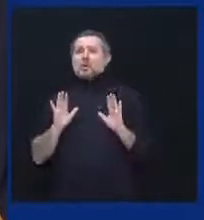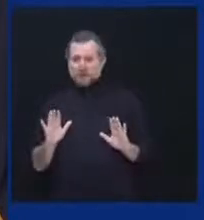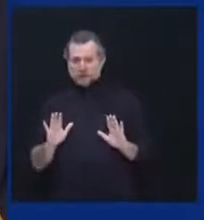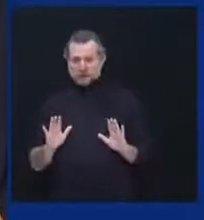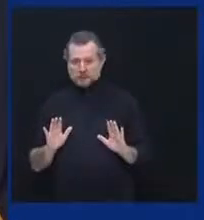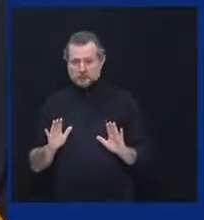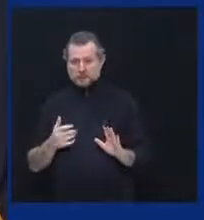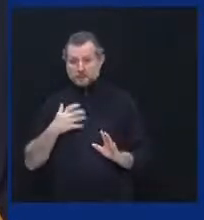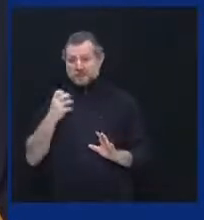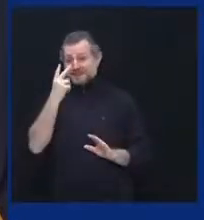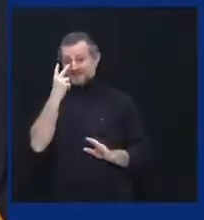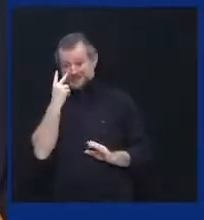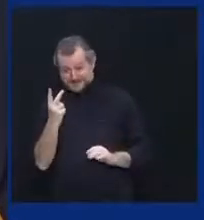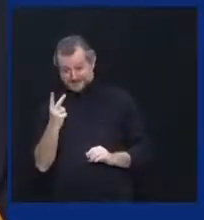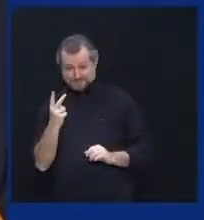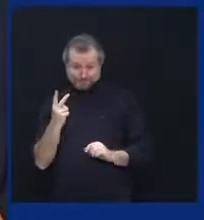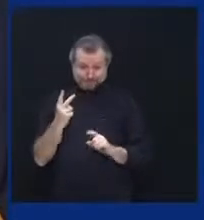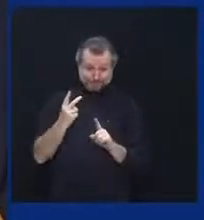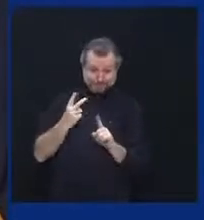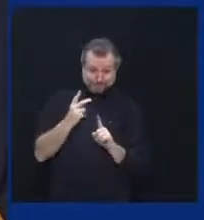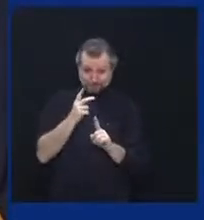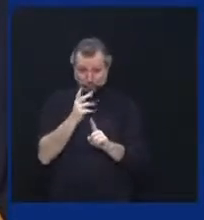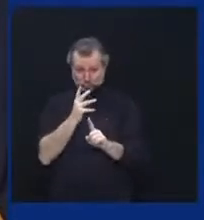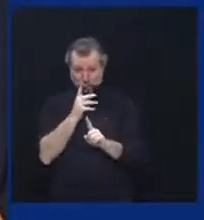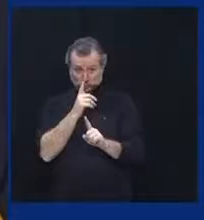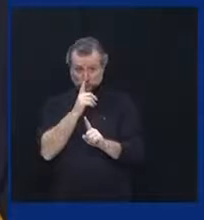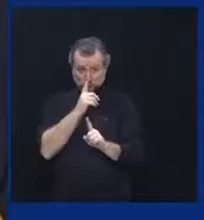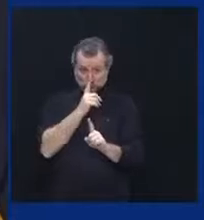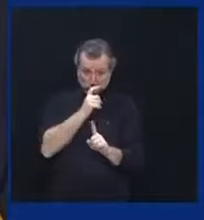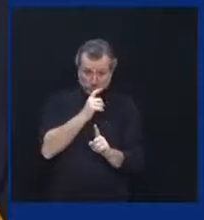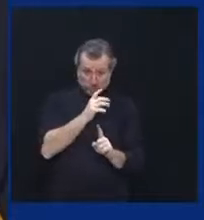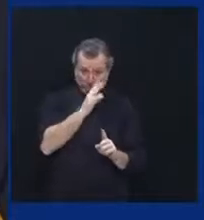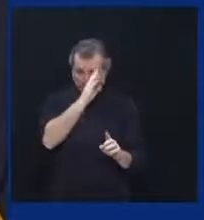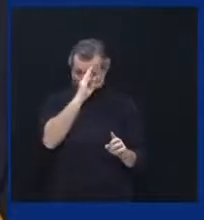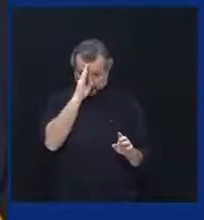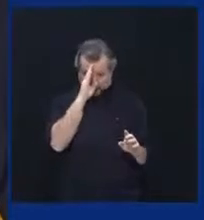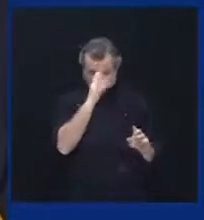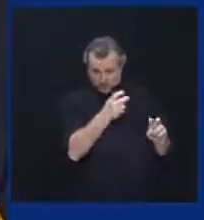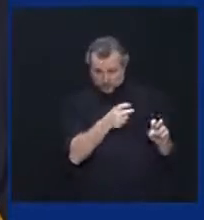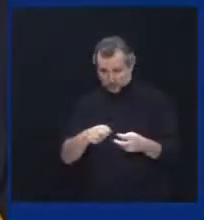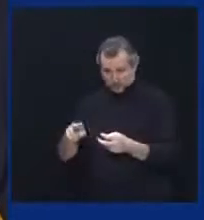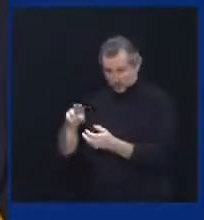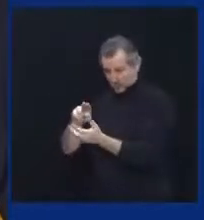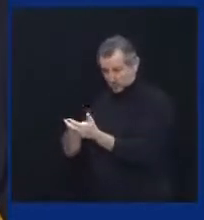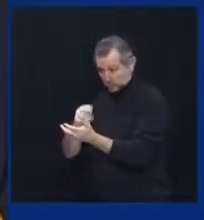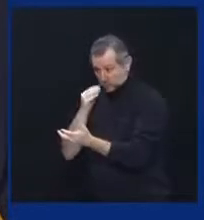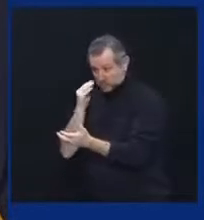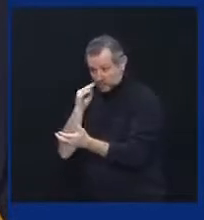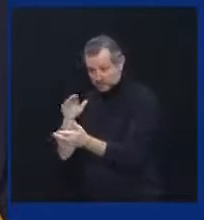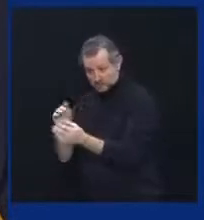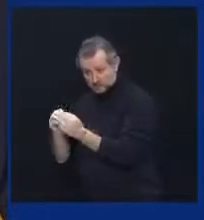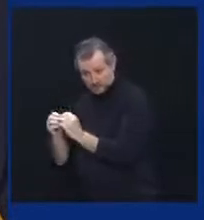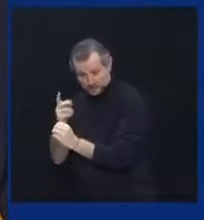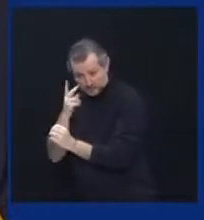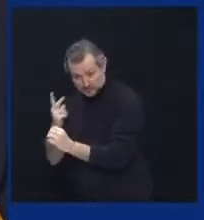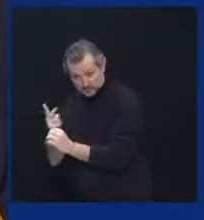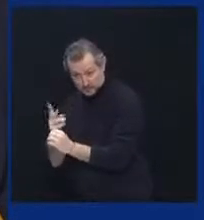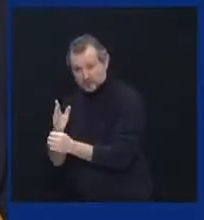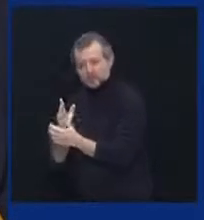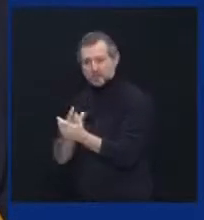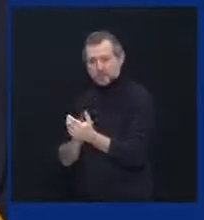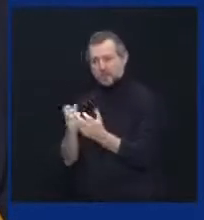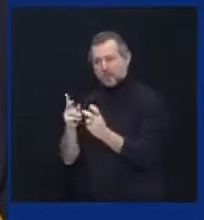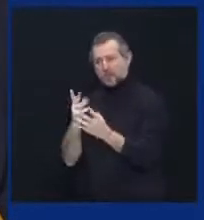were transferred from hospitals to nursing homes, and some people are looking for a number of people who